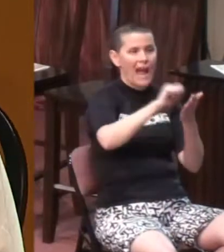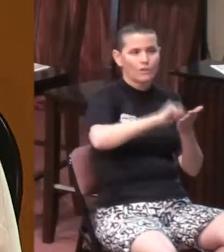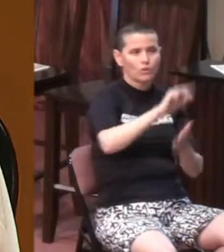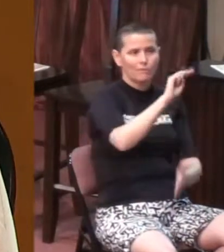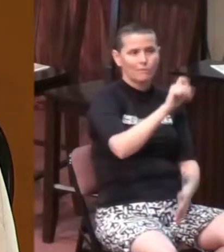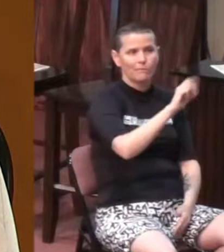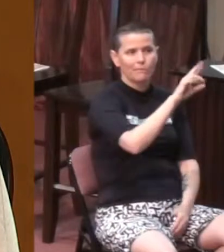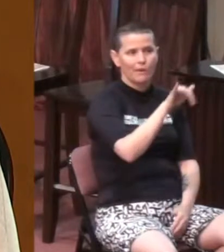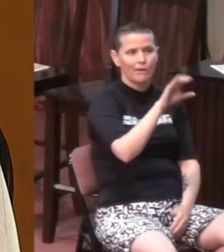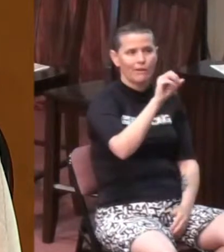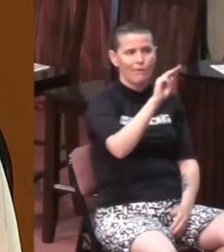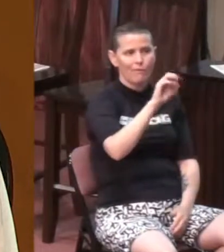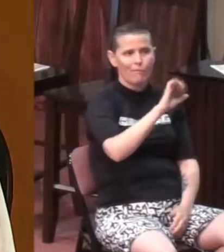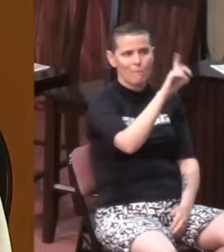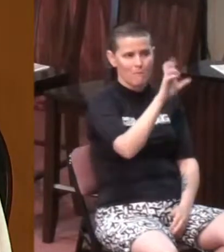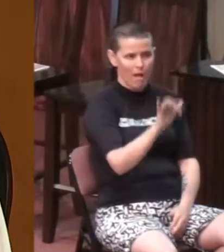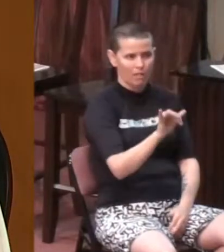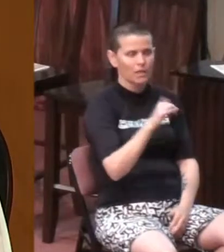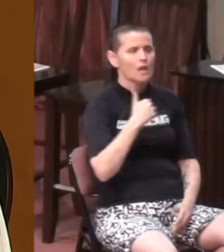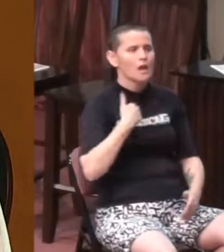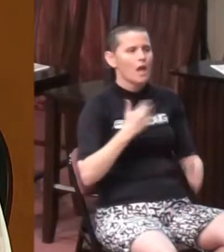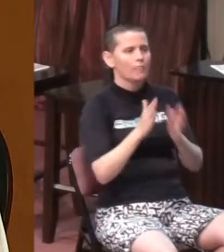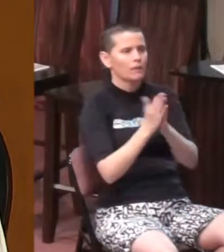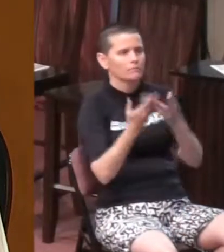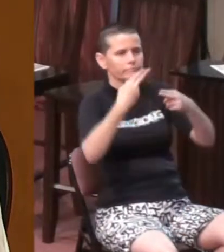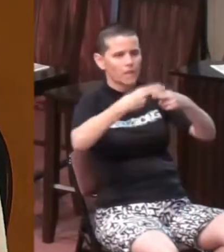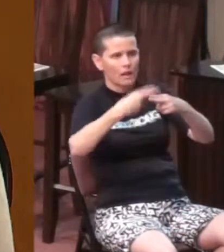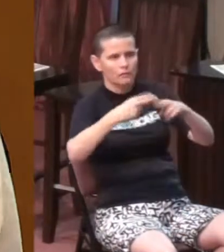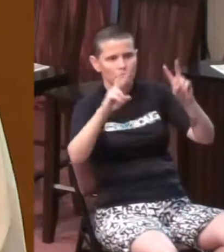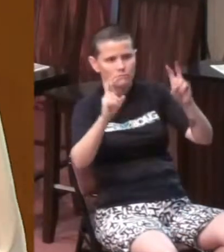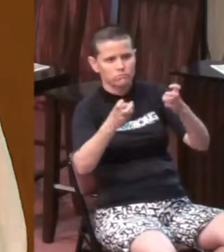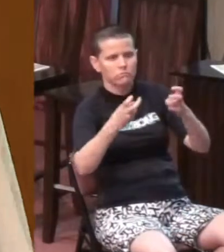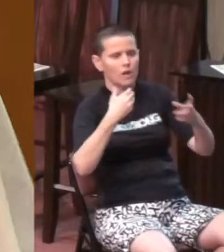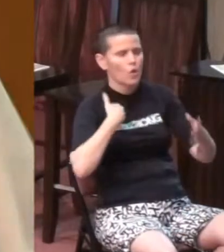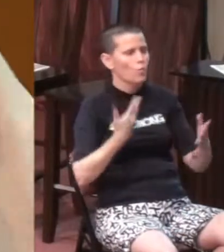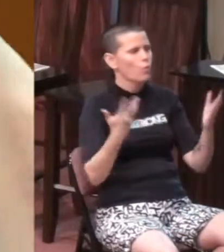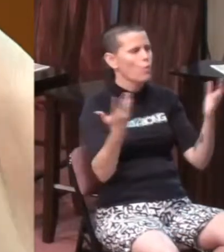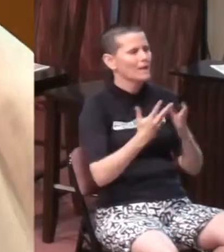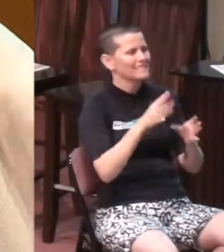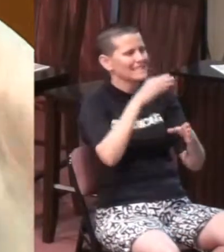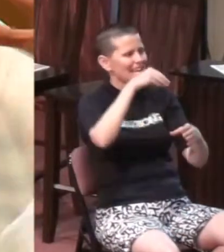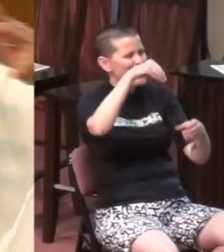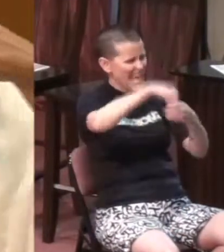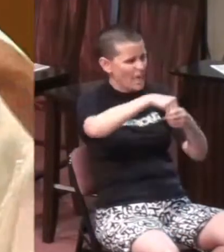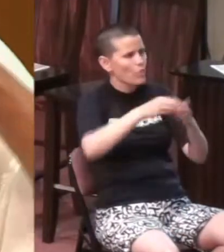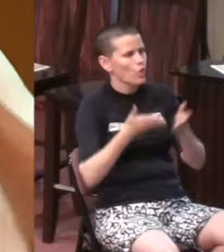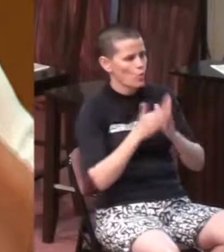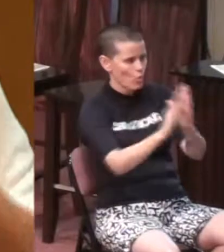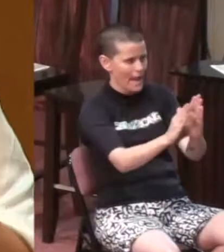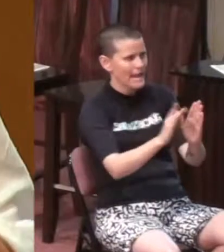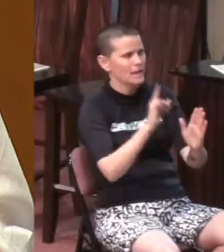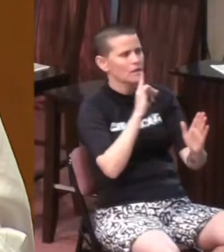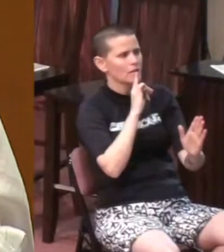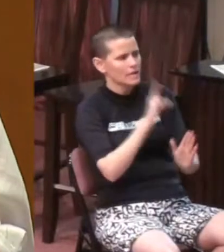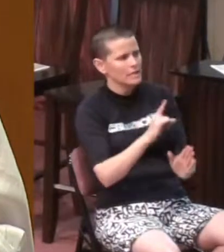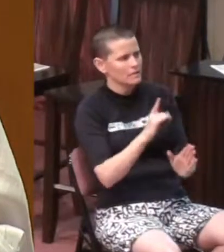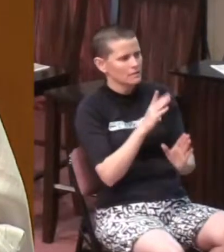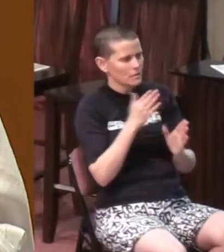Way is the Way. And she talks about the 5 qualities of the meadow of our